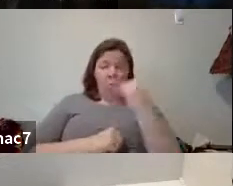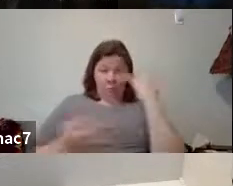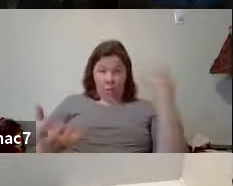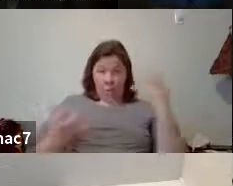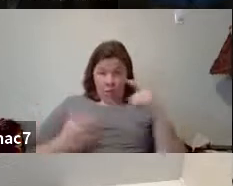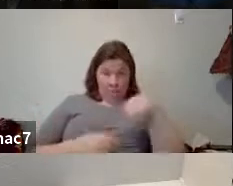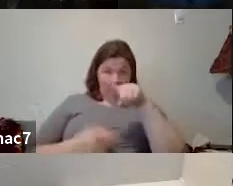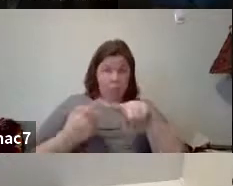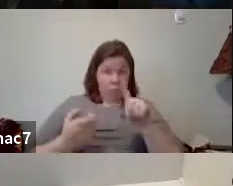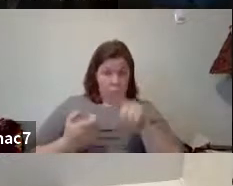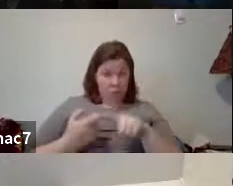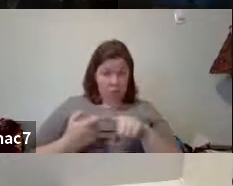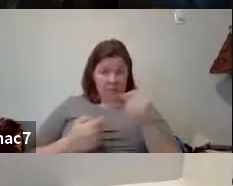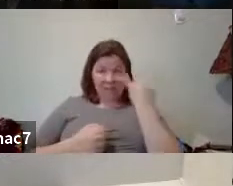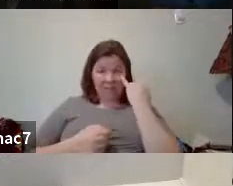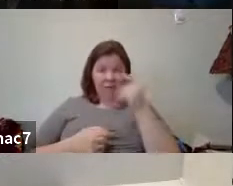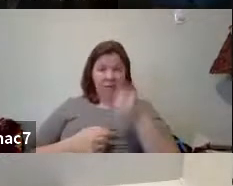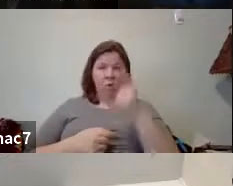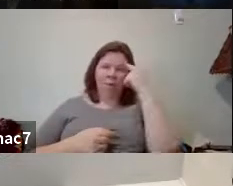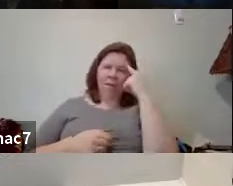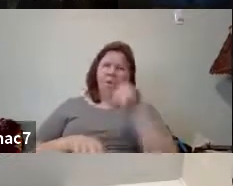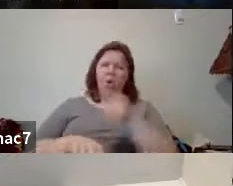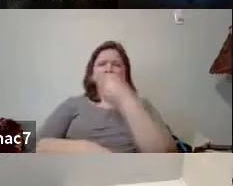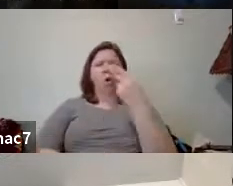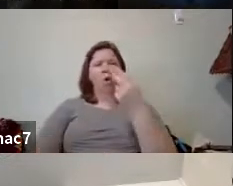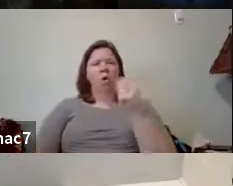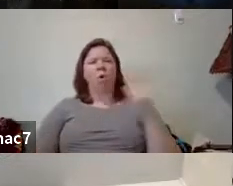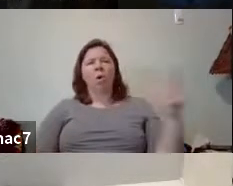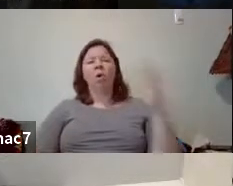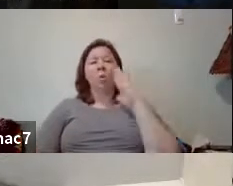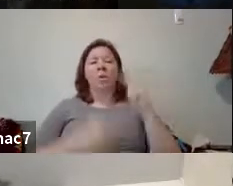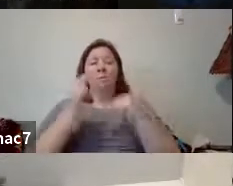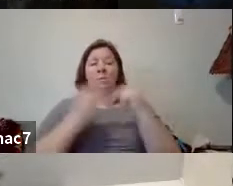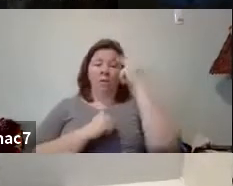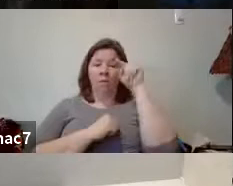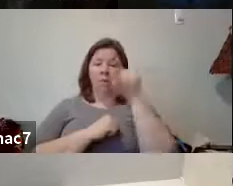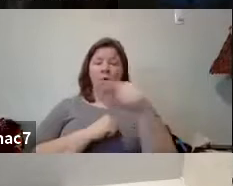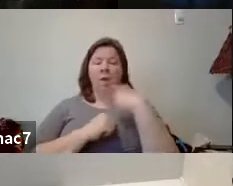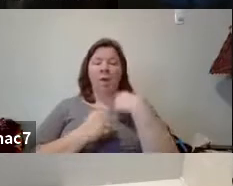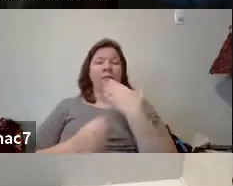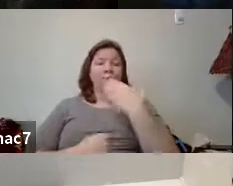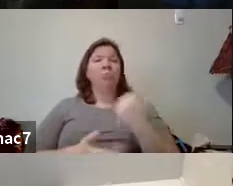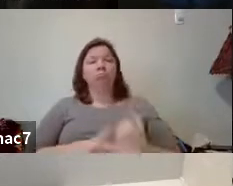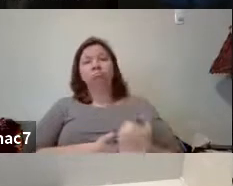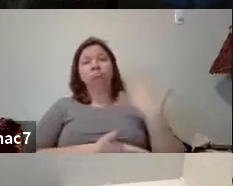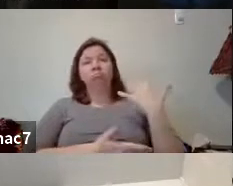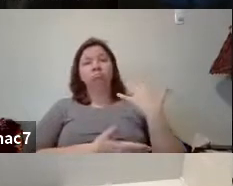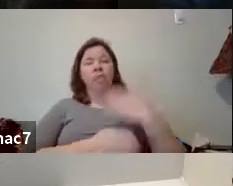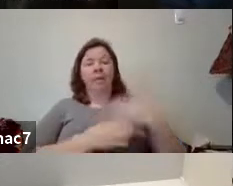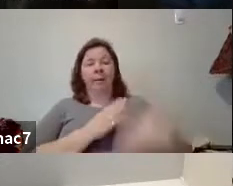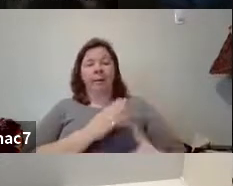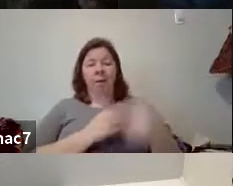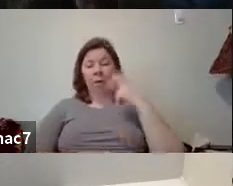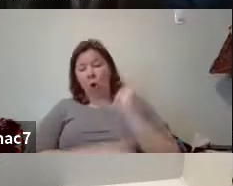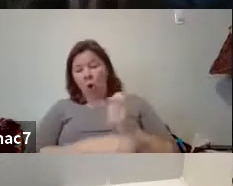to. If you're thinking for the long haul, they'll build it for you, and you'll have a good fortune at the end. And if you're a